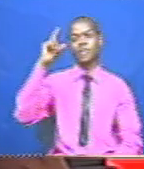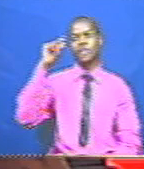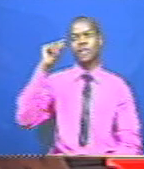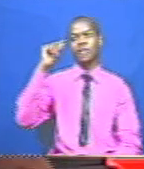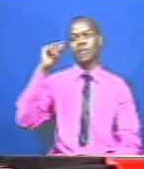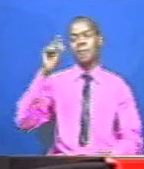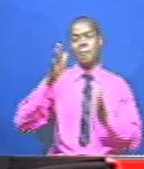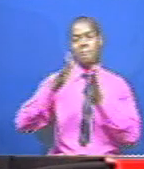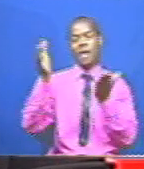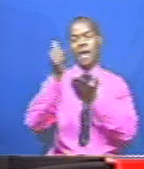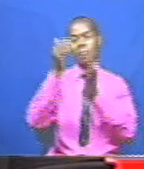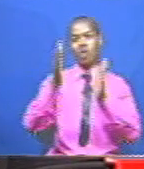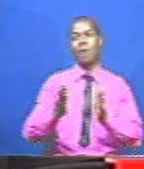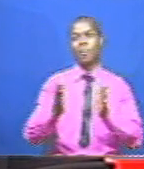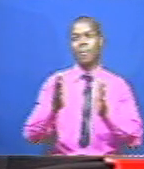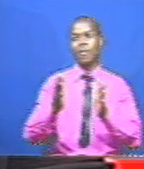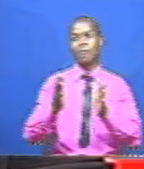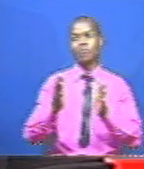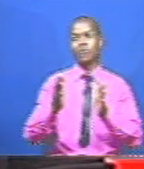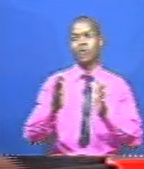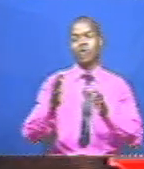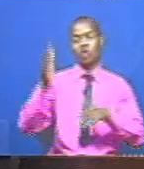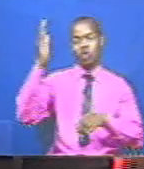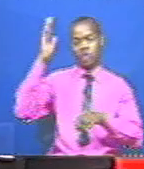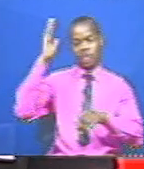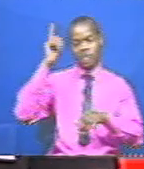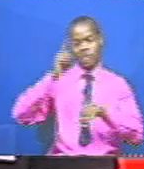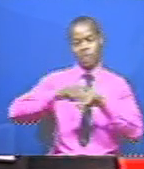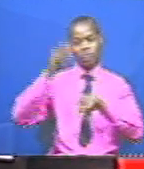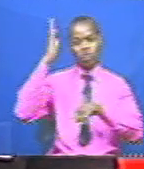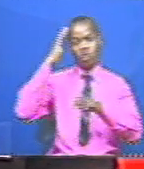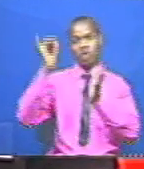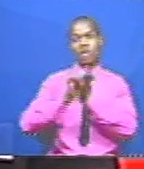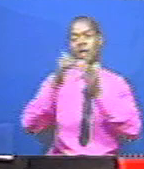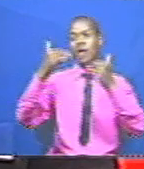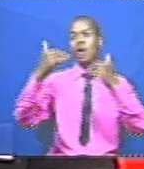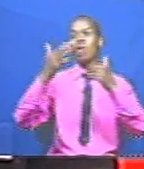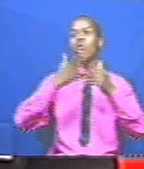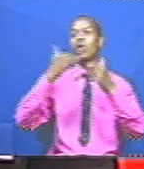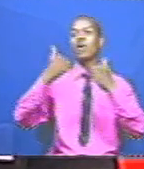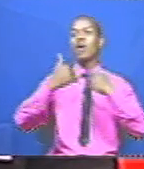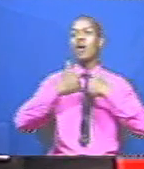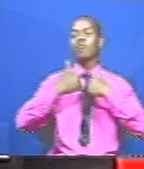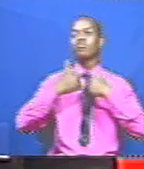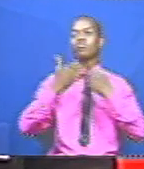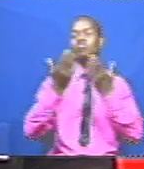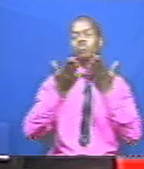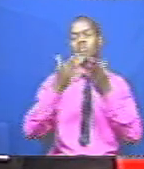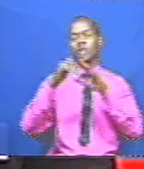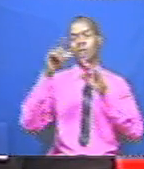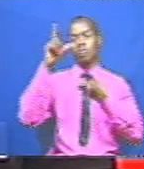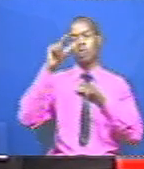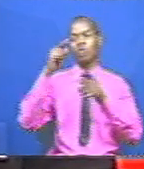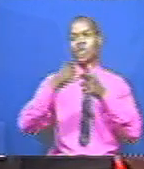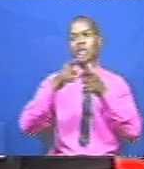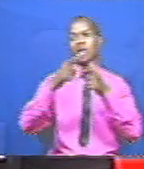biggest employer, if you know that you want to have an habitat in Mombasa and unlock the